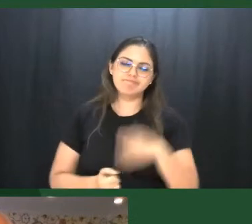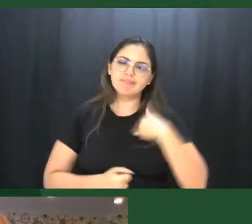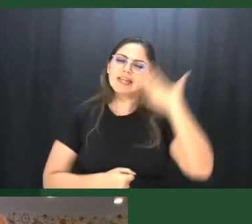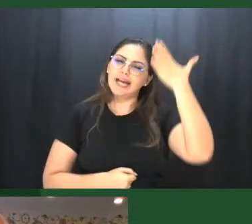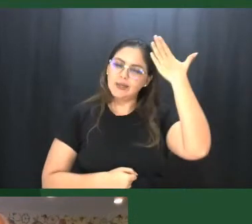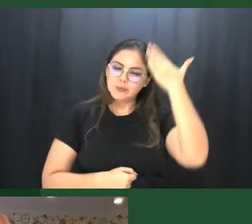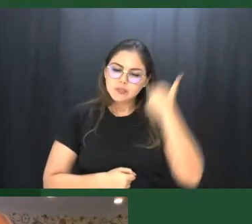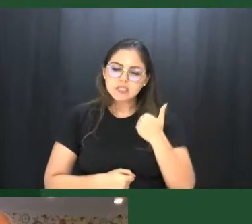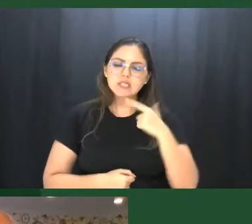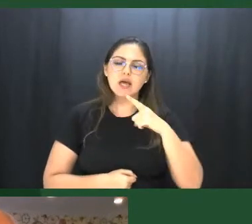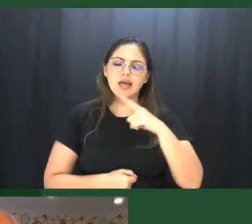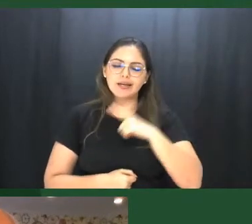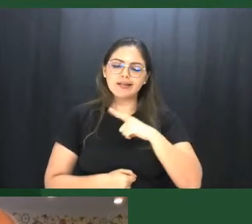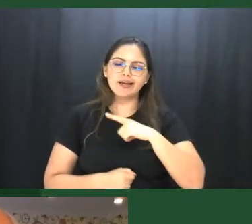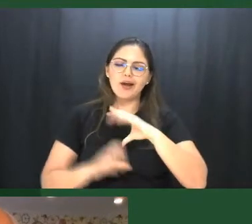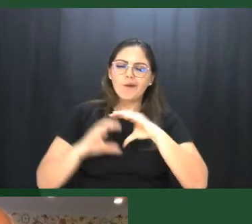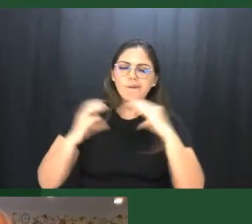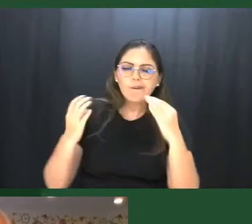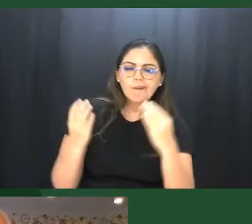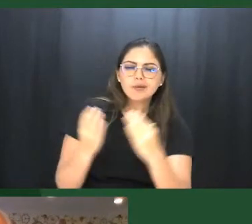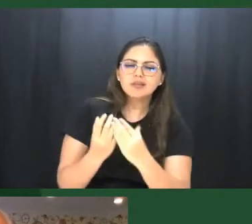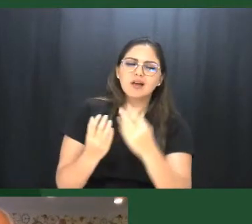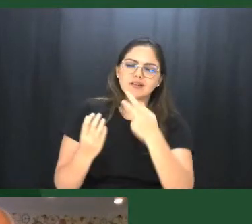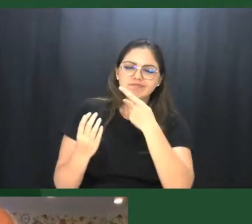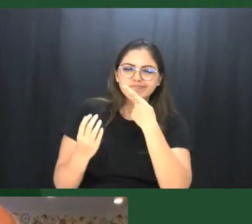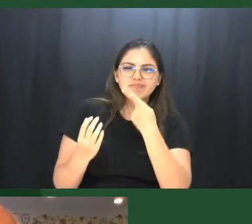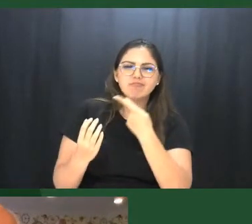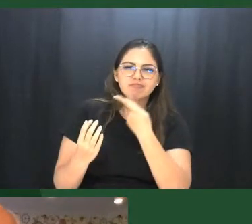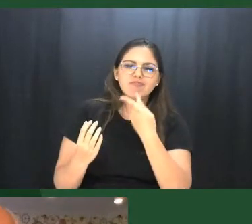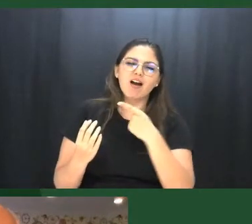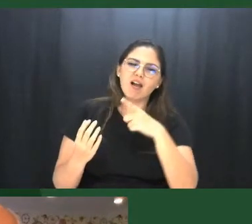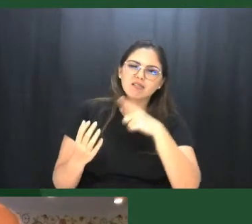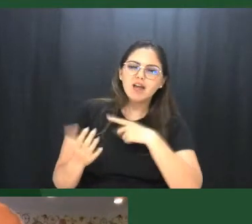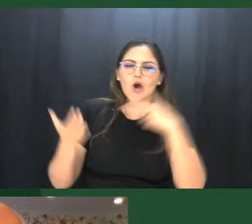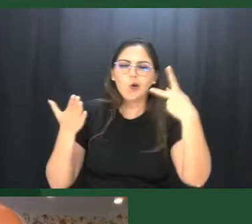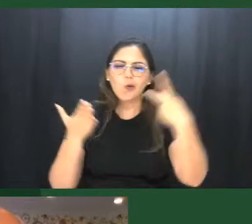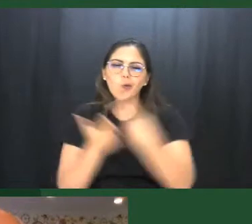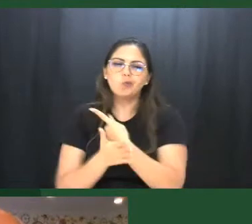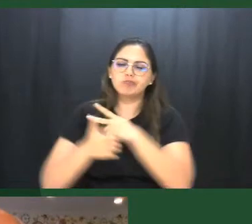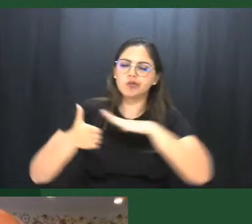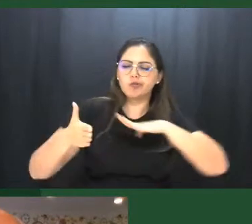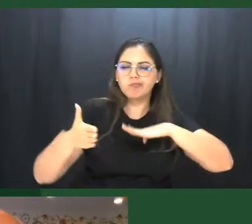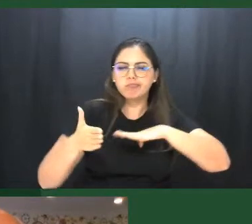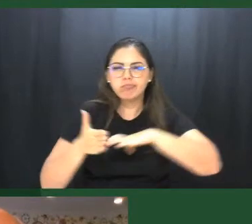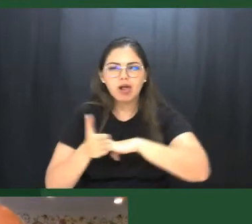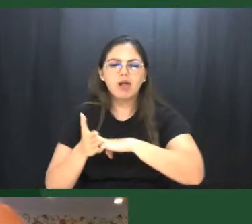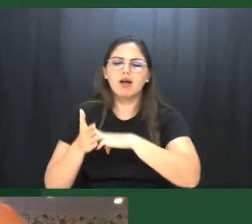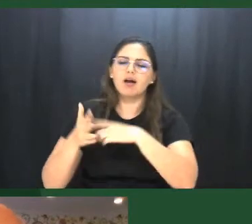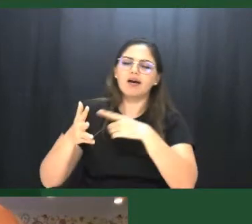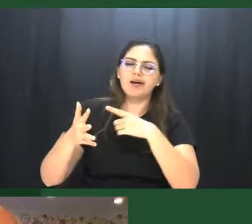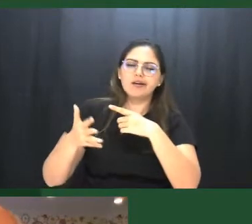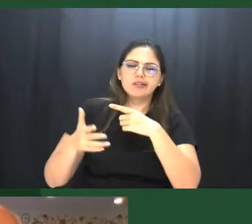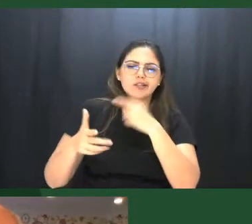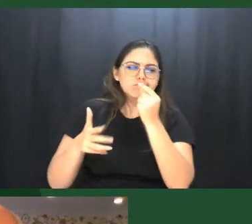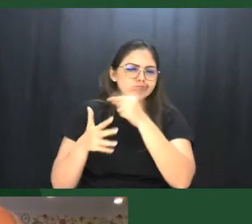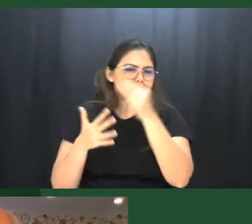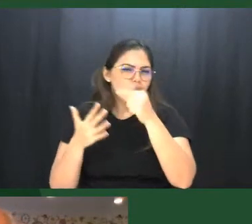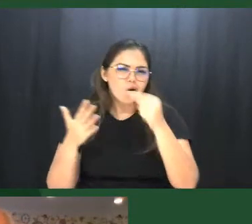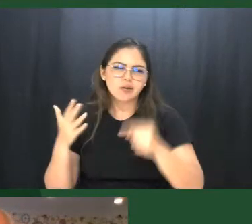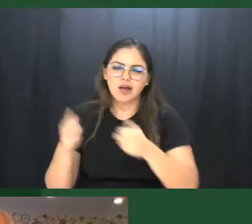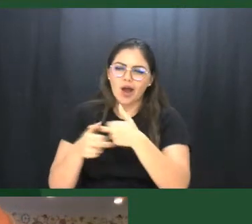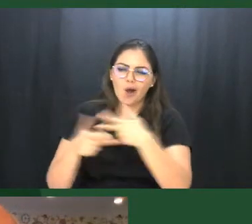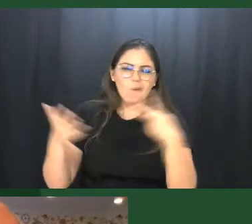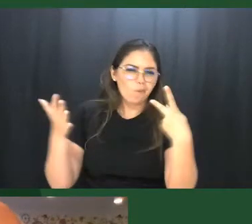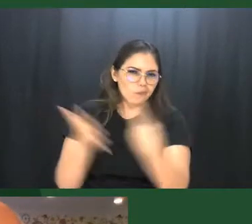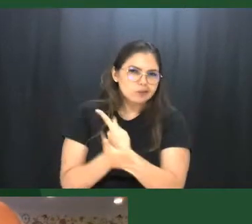1980. The Society of Automobile Engineers has 6 levels, 0 to 5, which go from full human